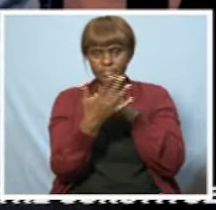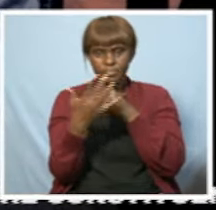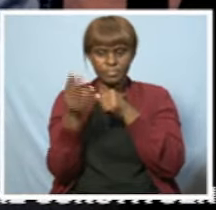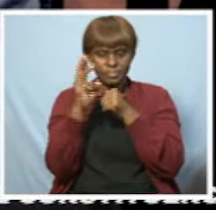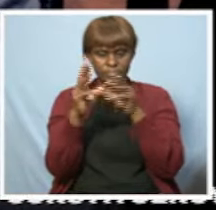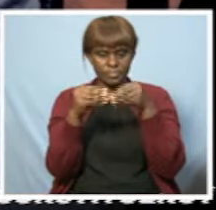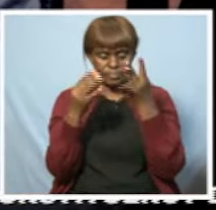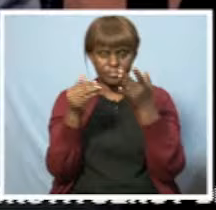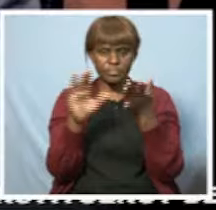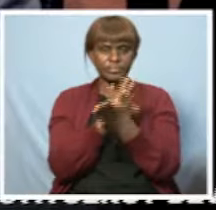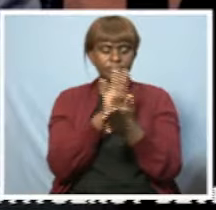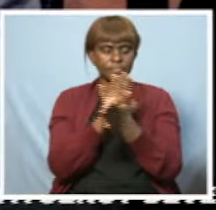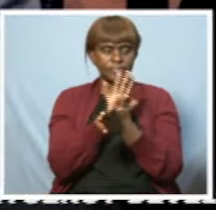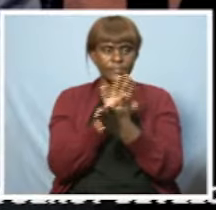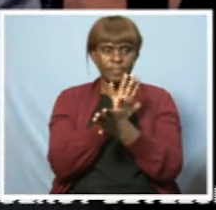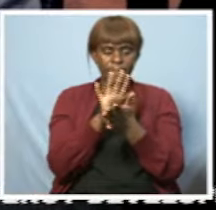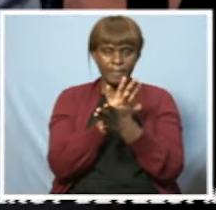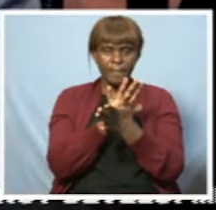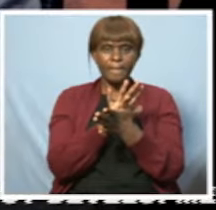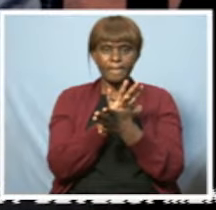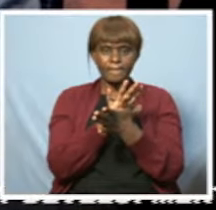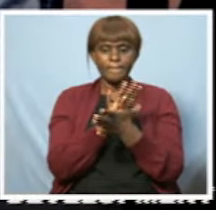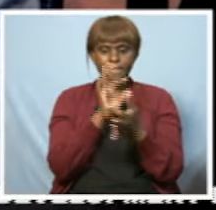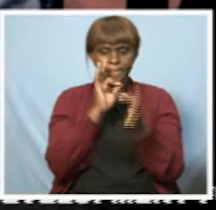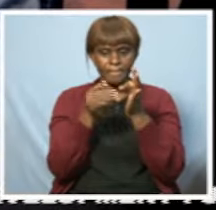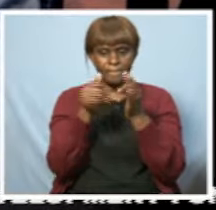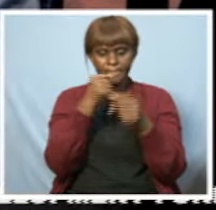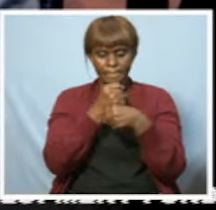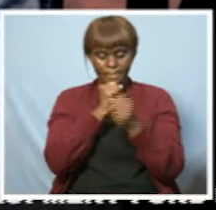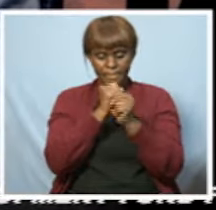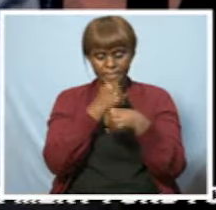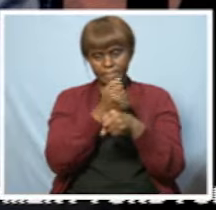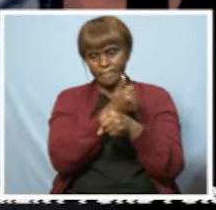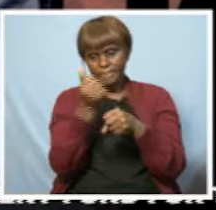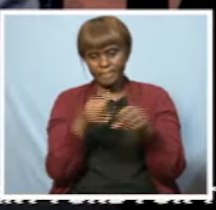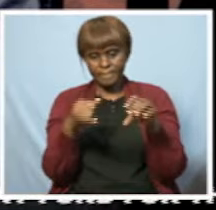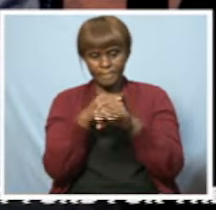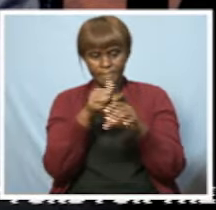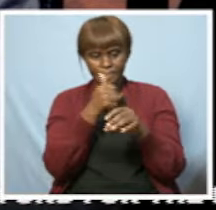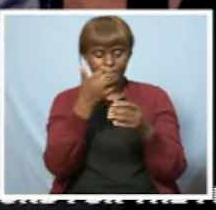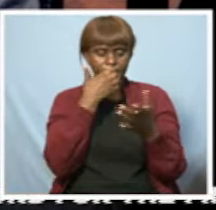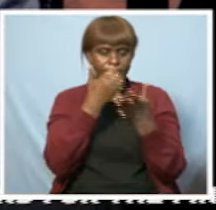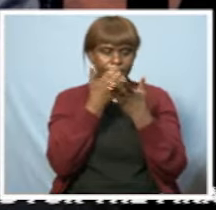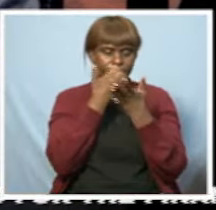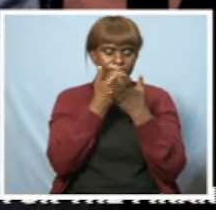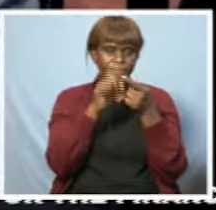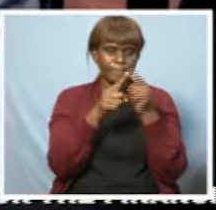the documentations? If you made any engagements, any evidence to that?